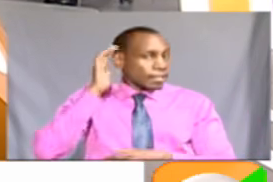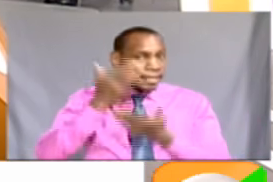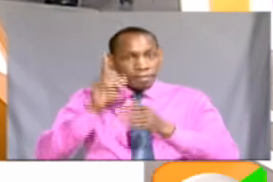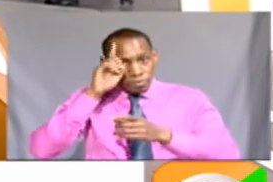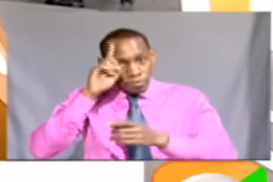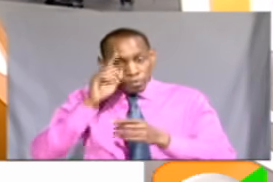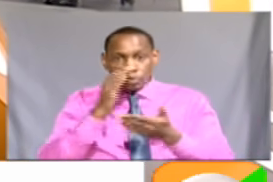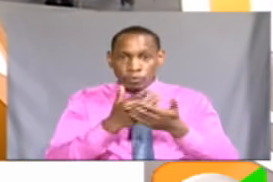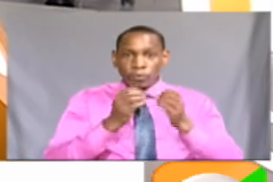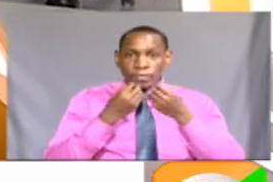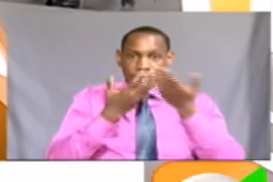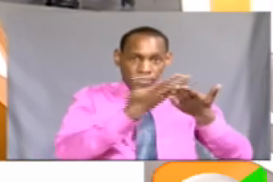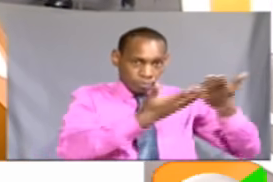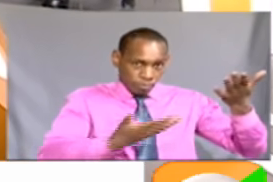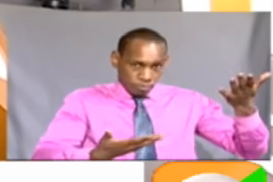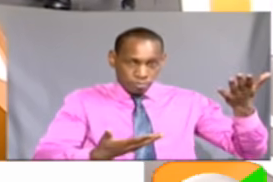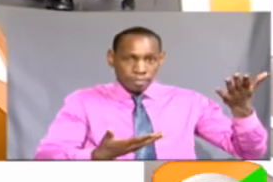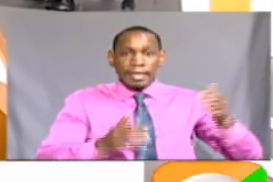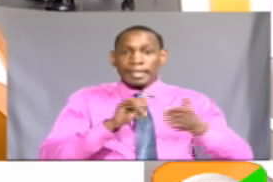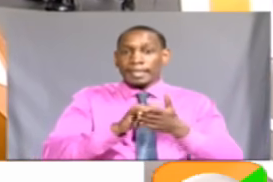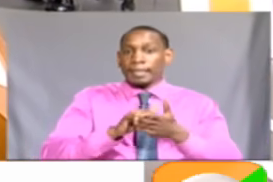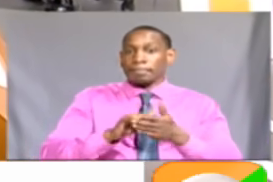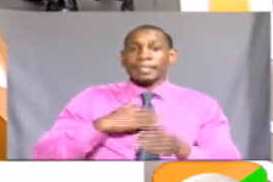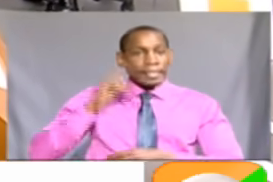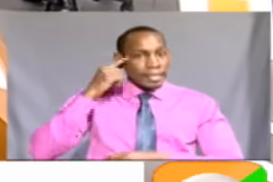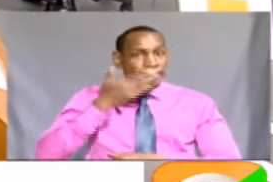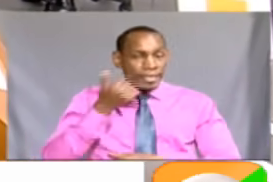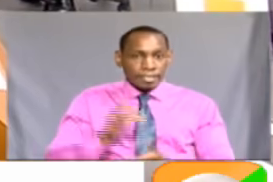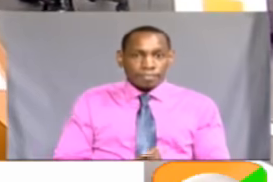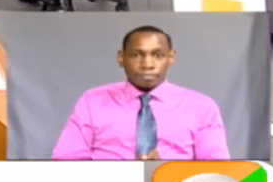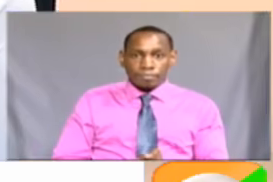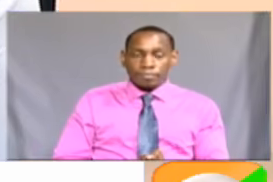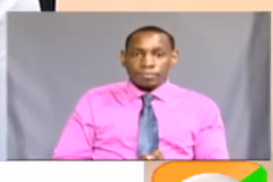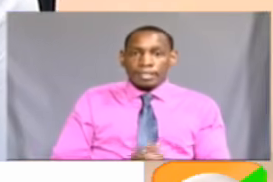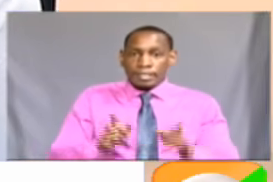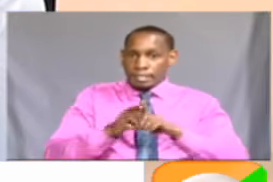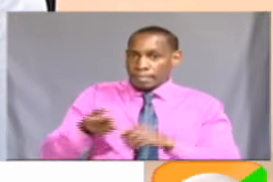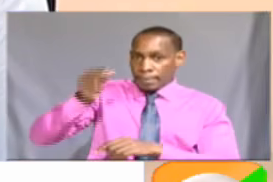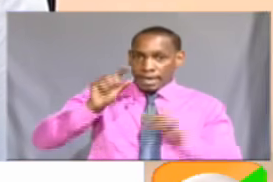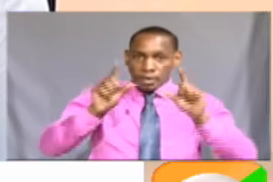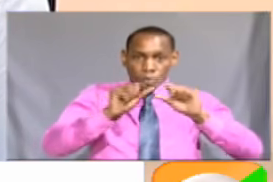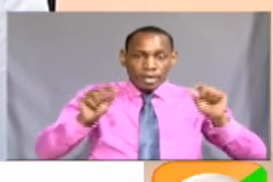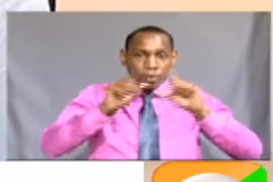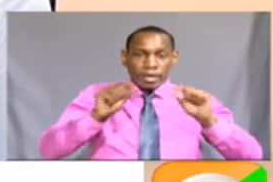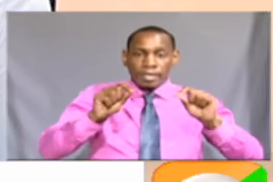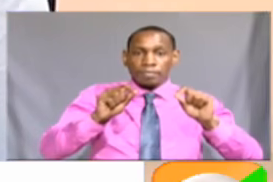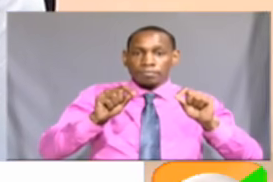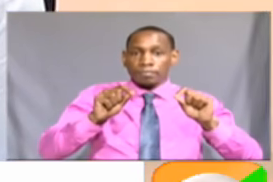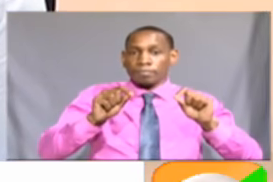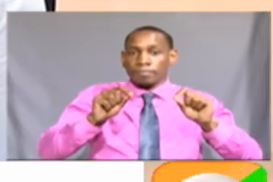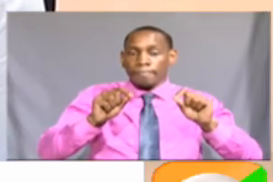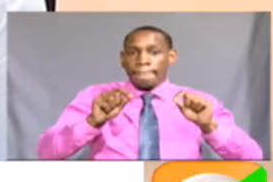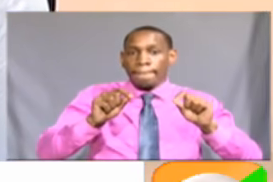the accurate information is ABCD. I think that will be. But Joe, just a quick addition to what Joe, to what Francis was